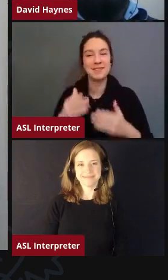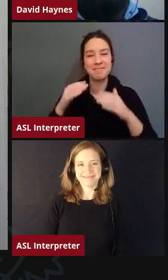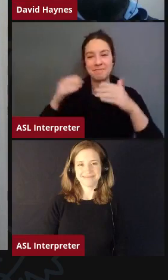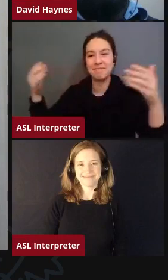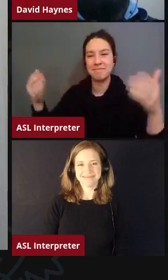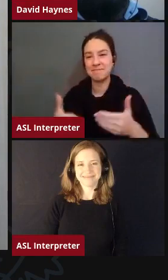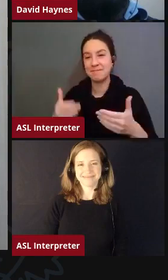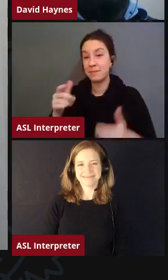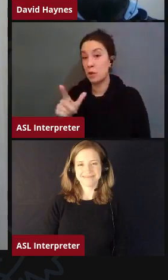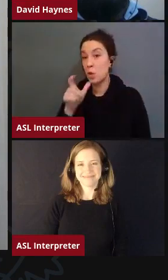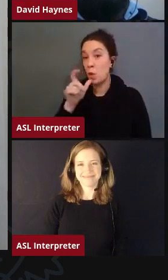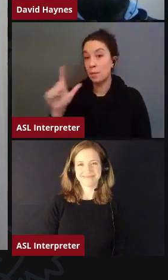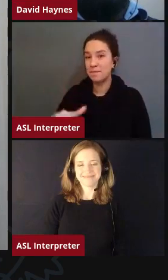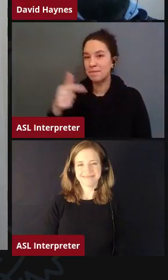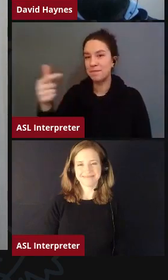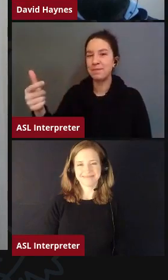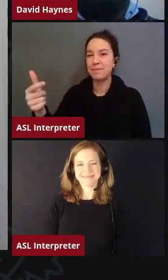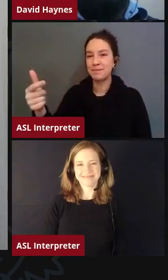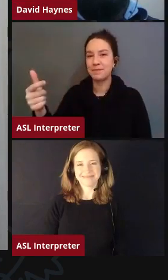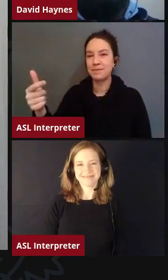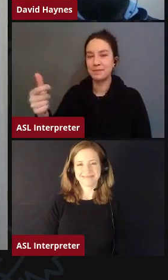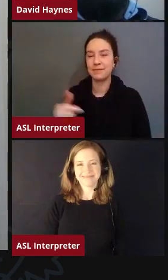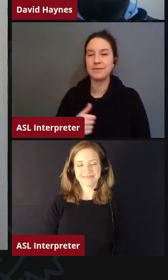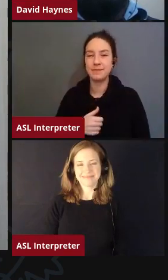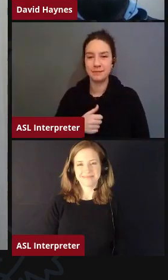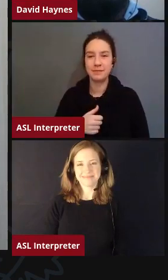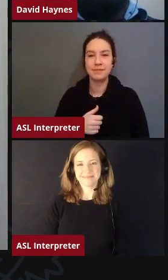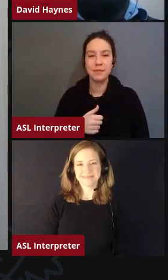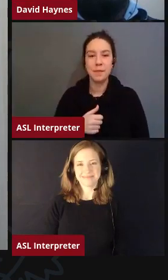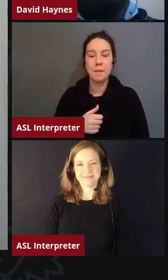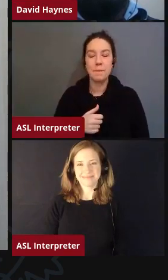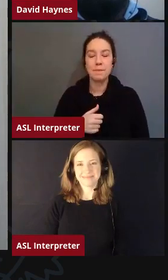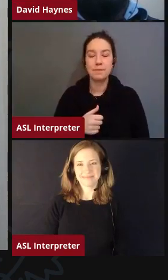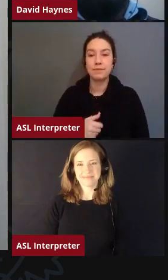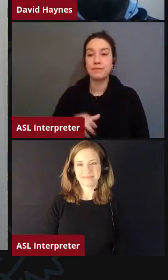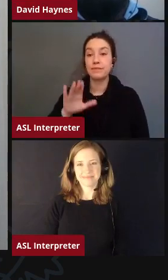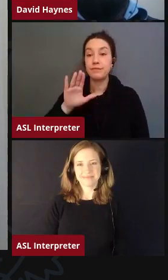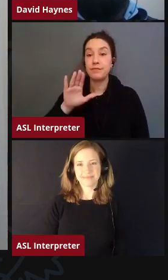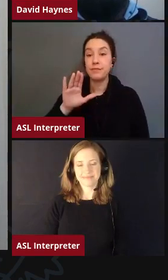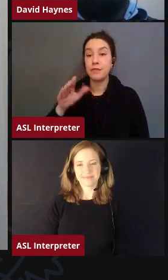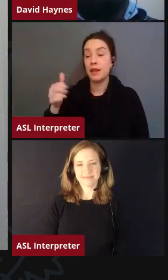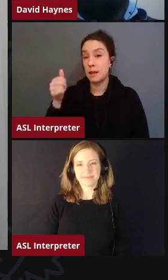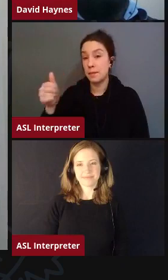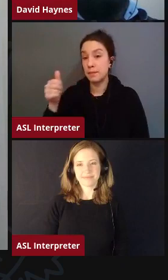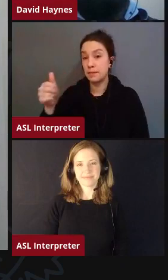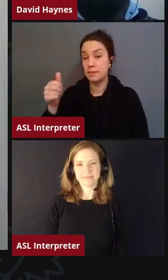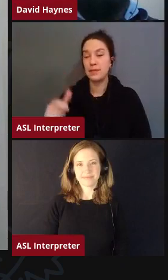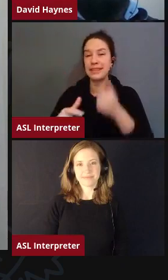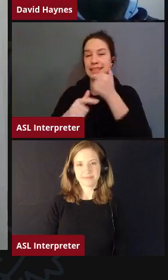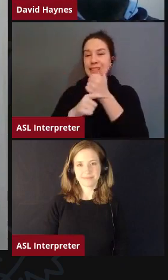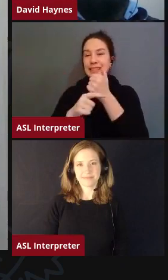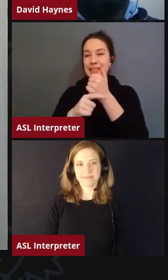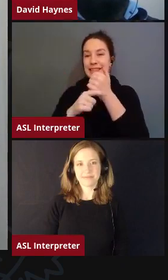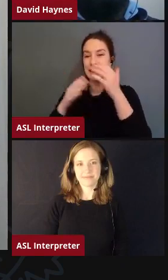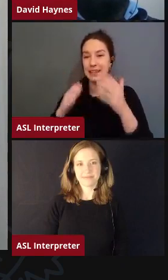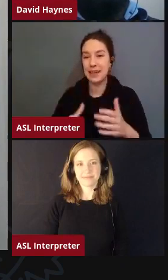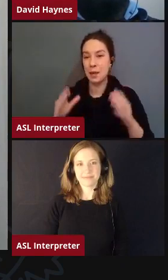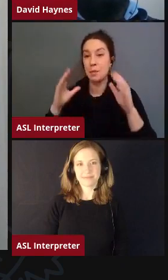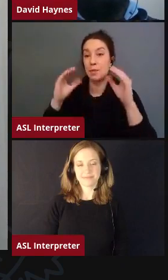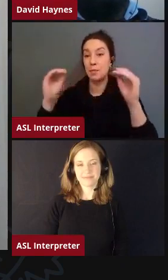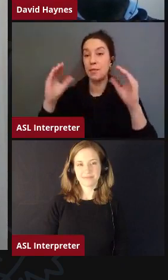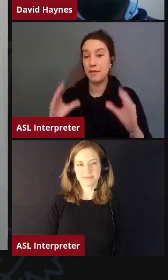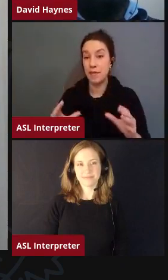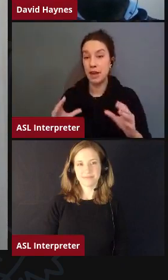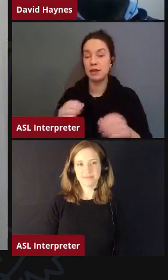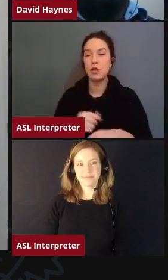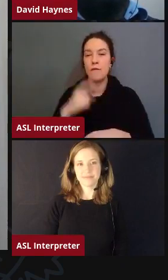welcome our very esteemed guest for this program. He is an assistant professor with the Institute of